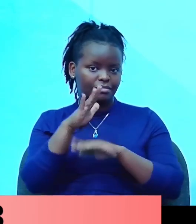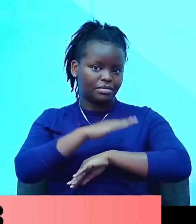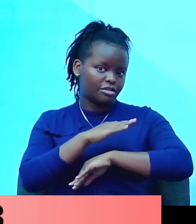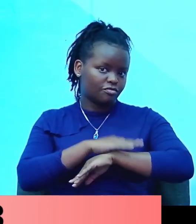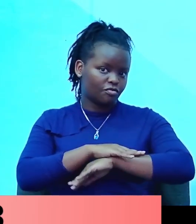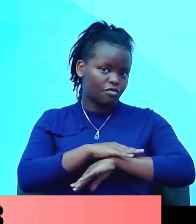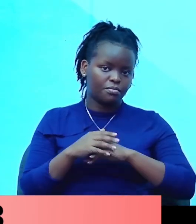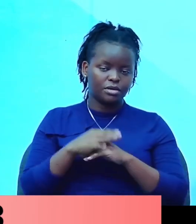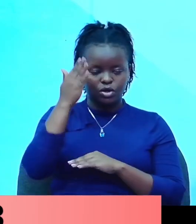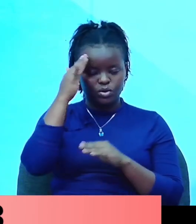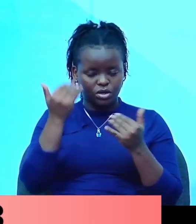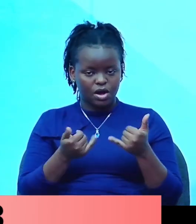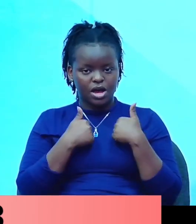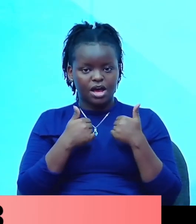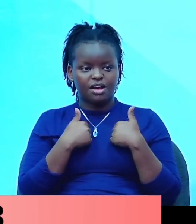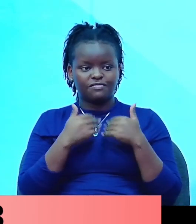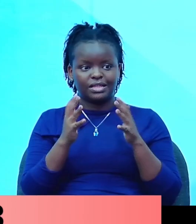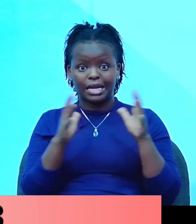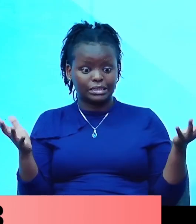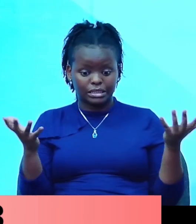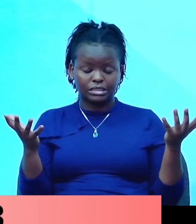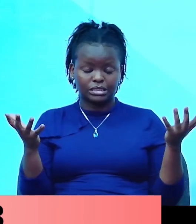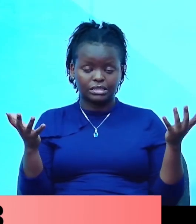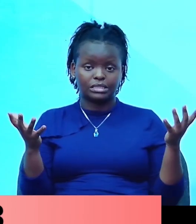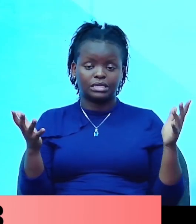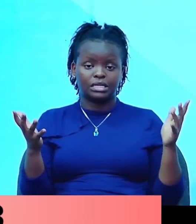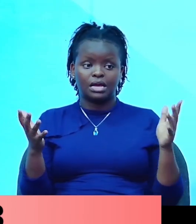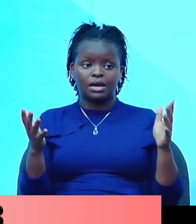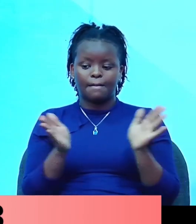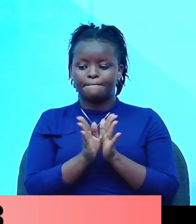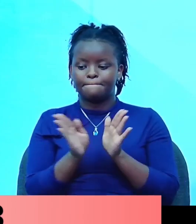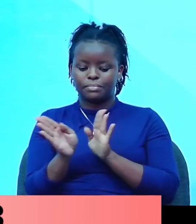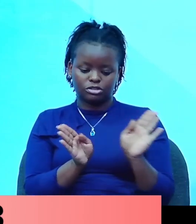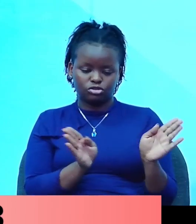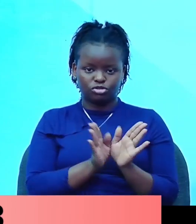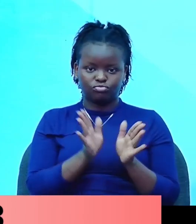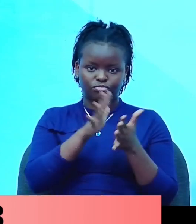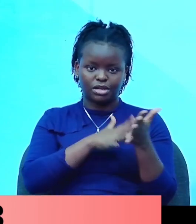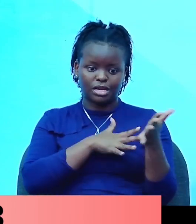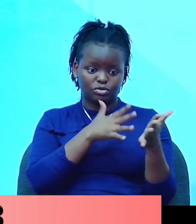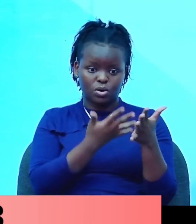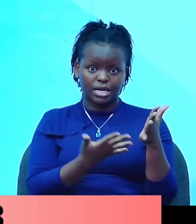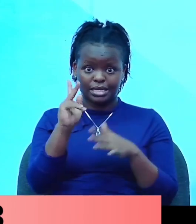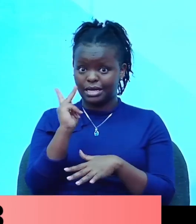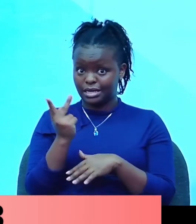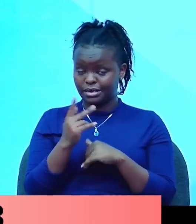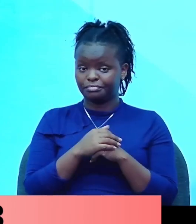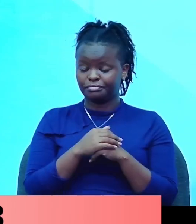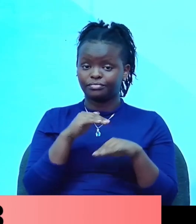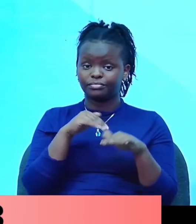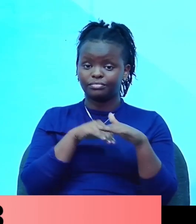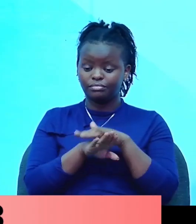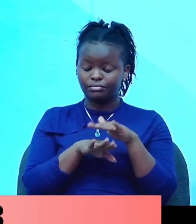we currently have the largest branch network in Kenya. The access around